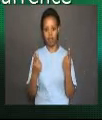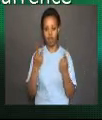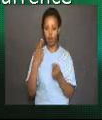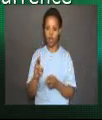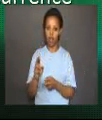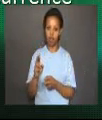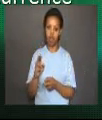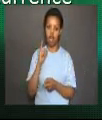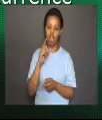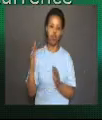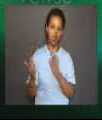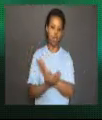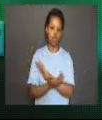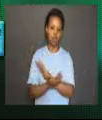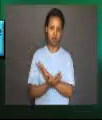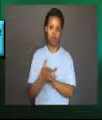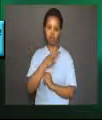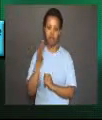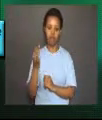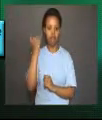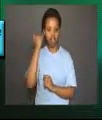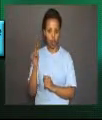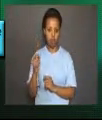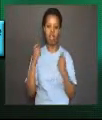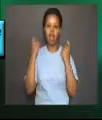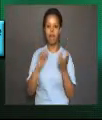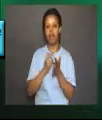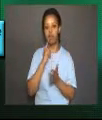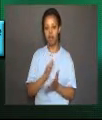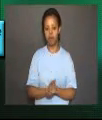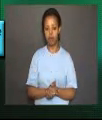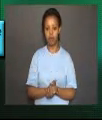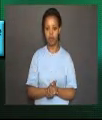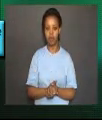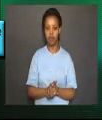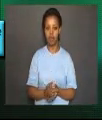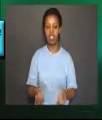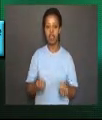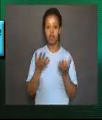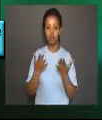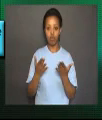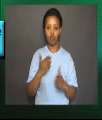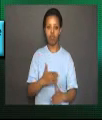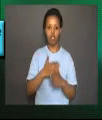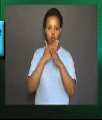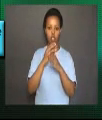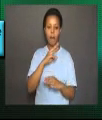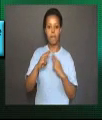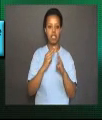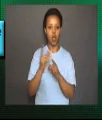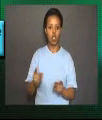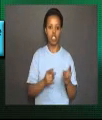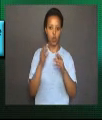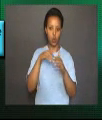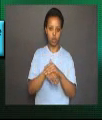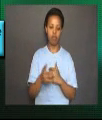or occurrence. A number of stages are involved in the scientific